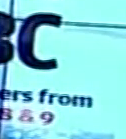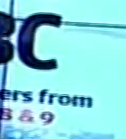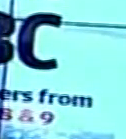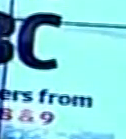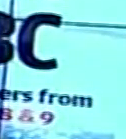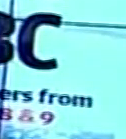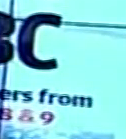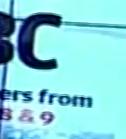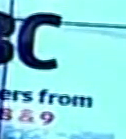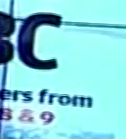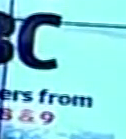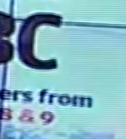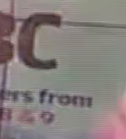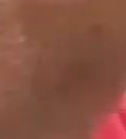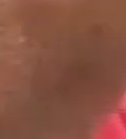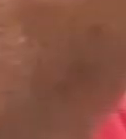headlines today.